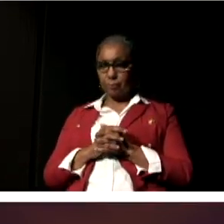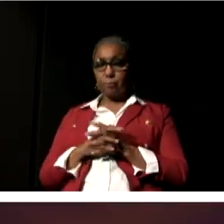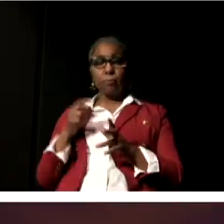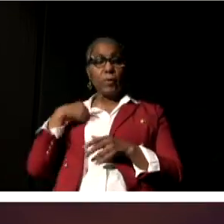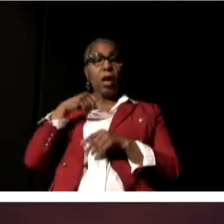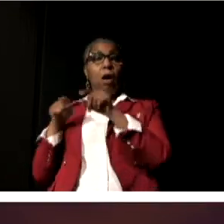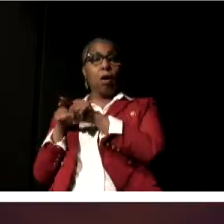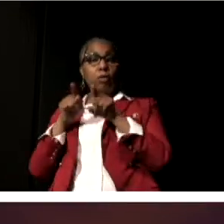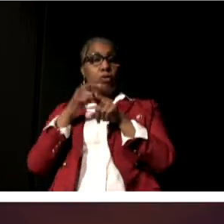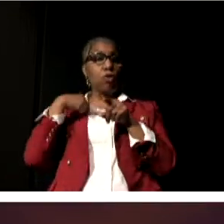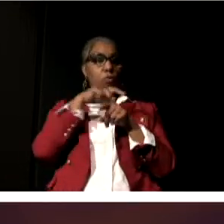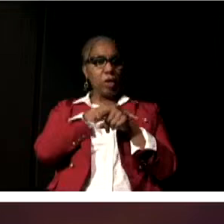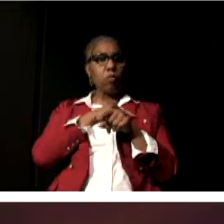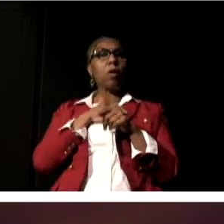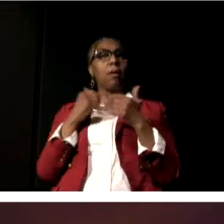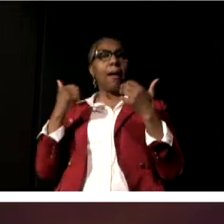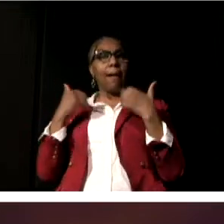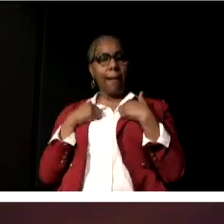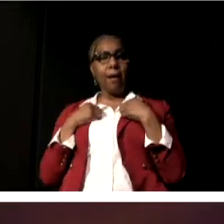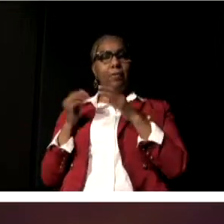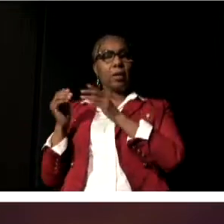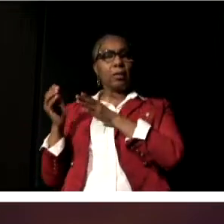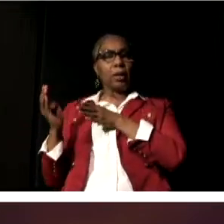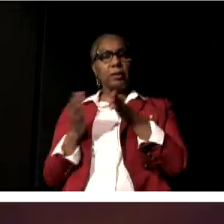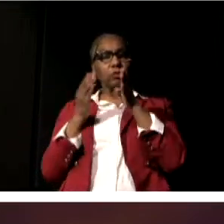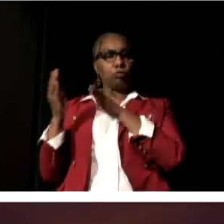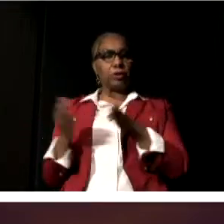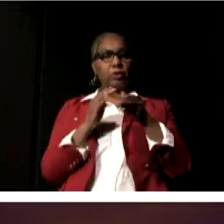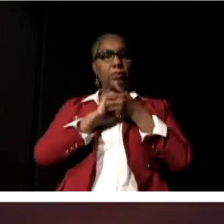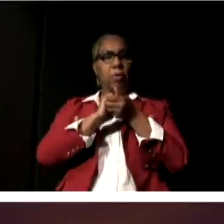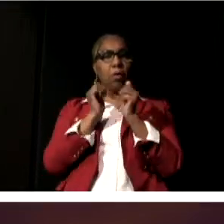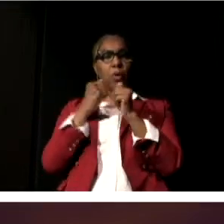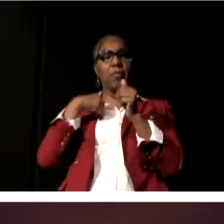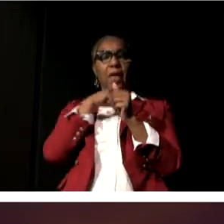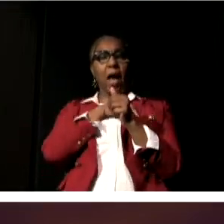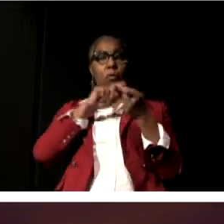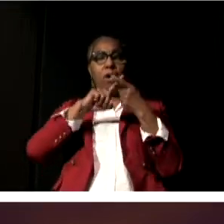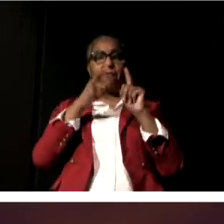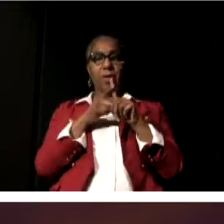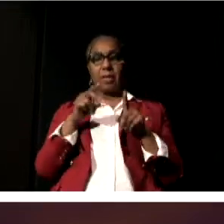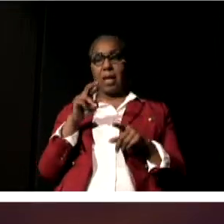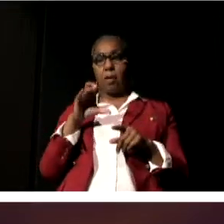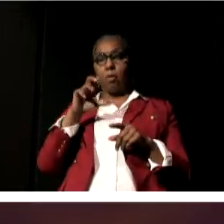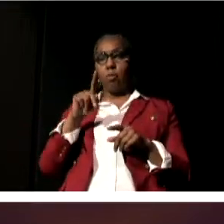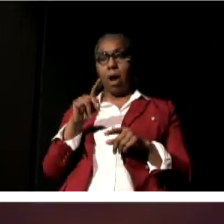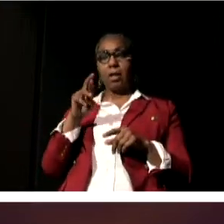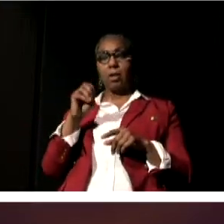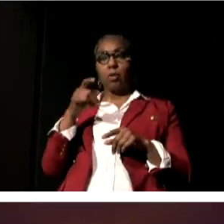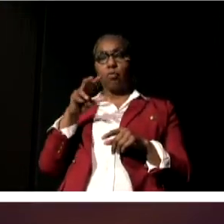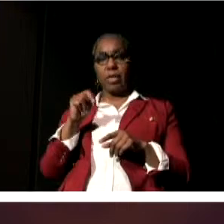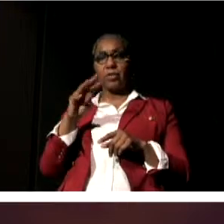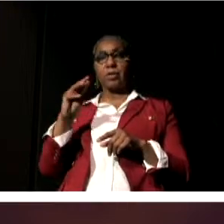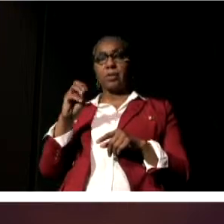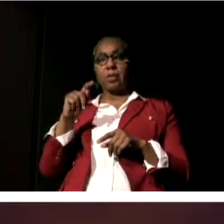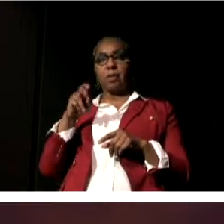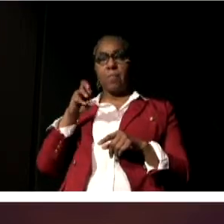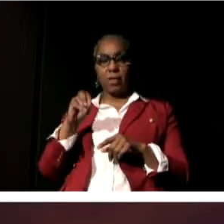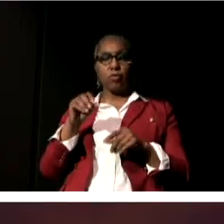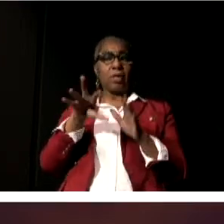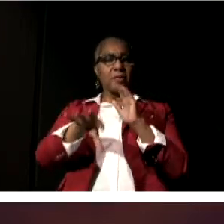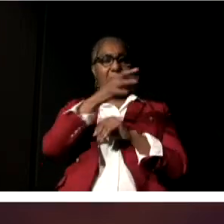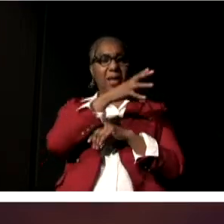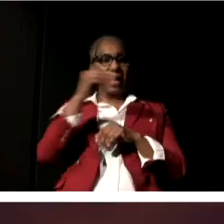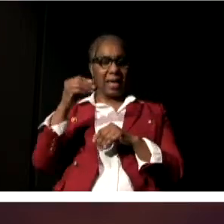We will also explore a strategic partnership with our friends at Rock Region Metro to find and fund